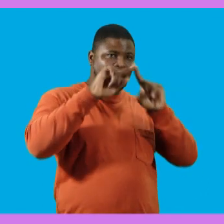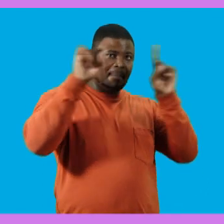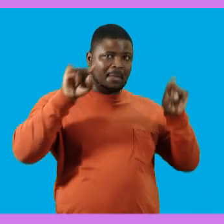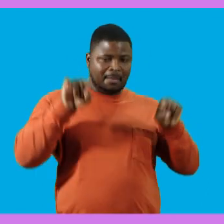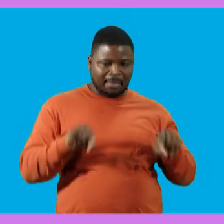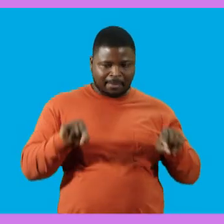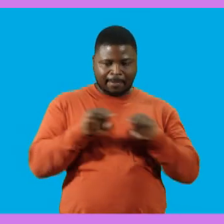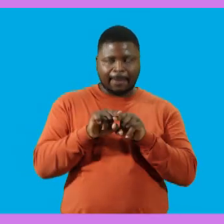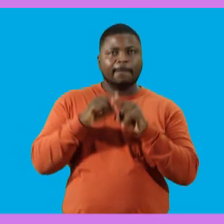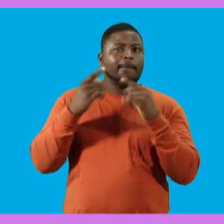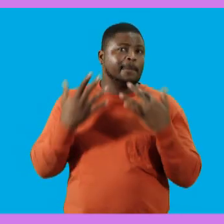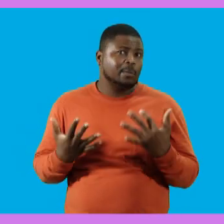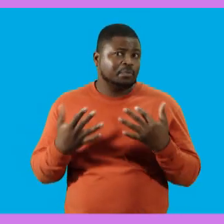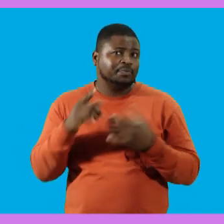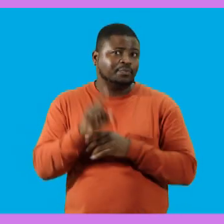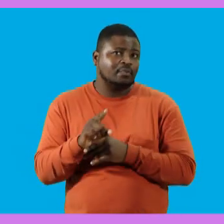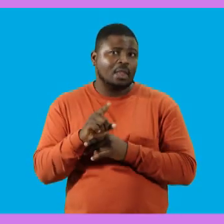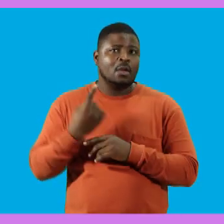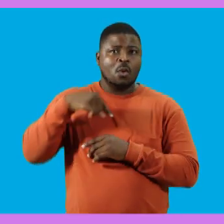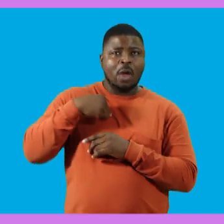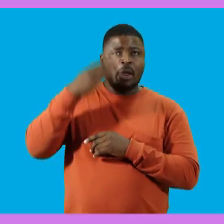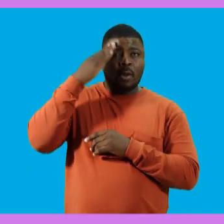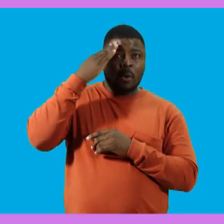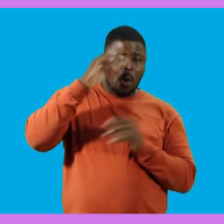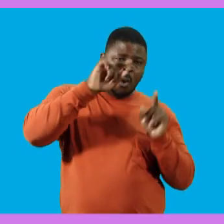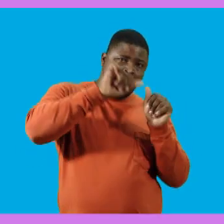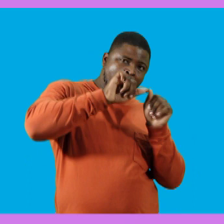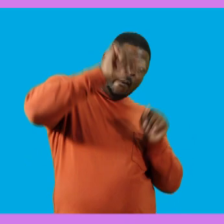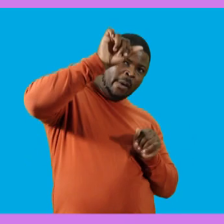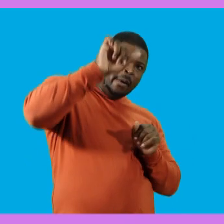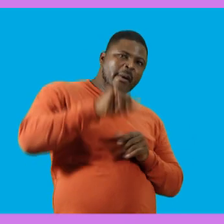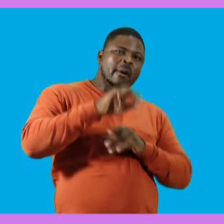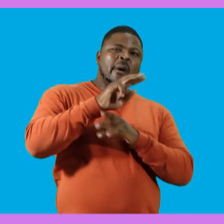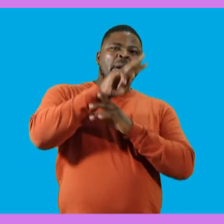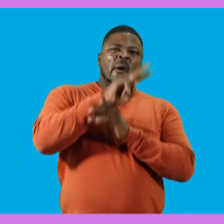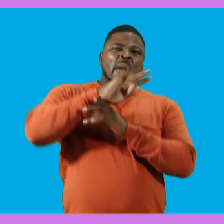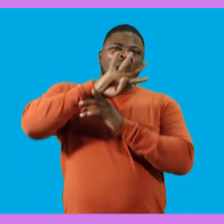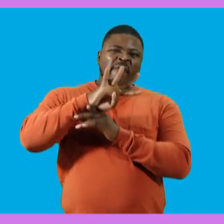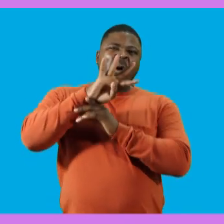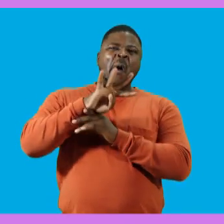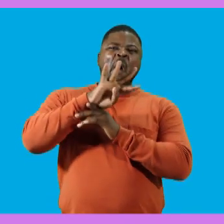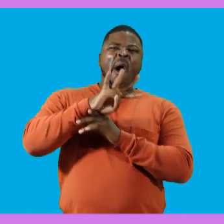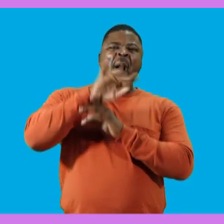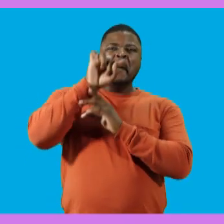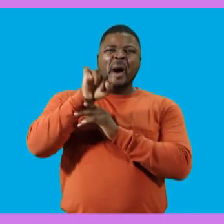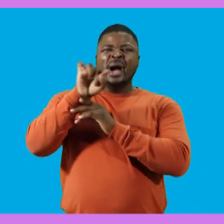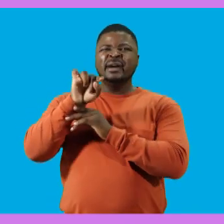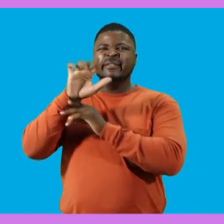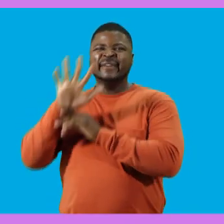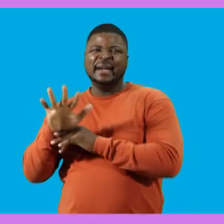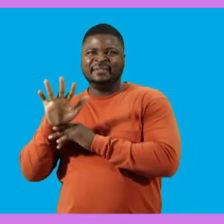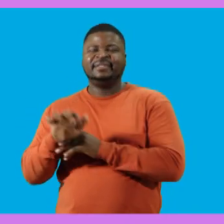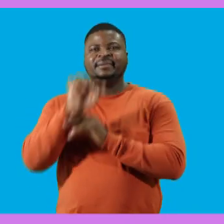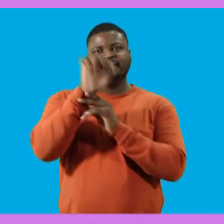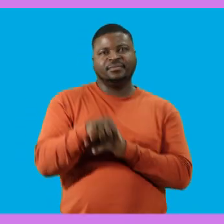rectangle, and we know that side is 24.5. So we need the